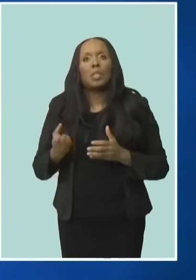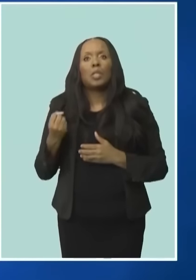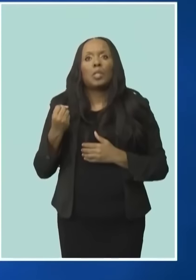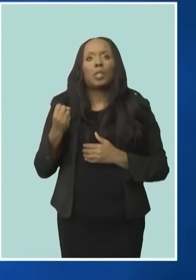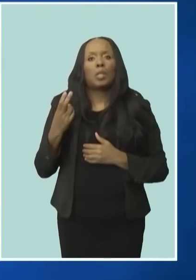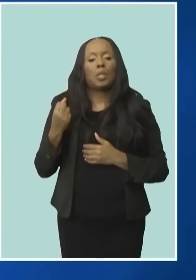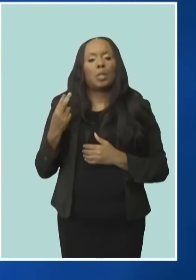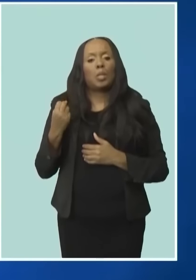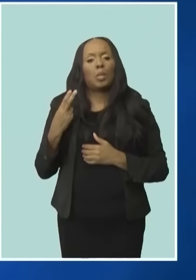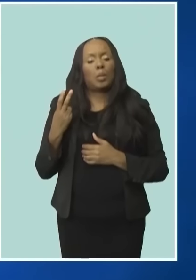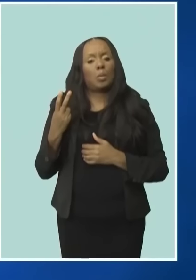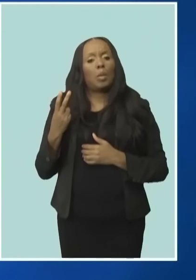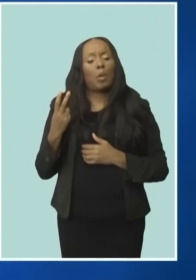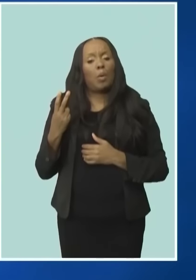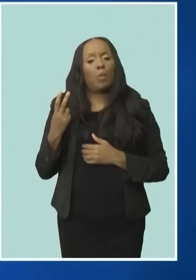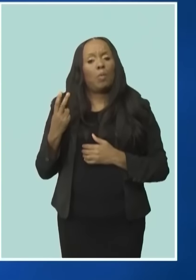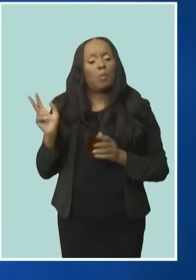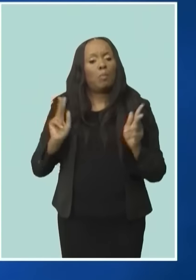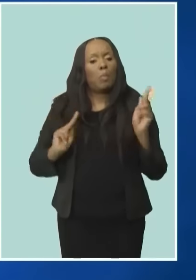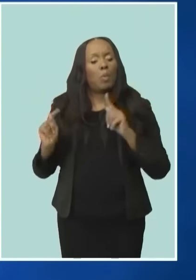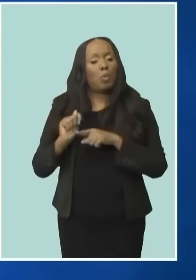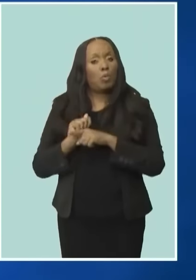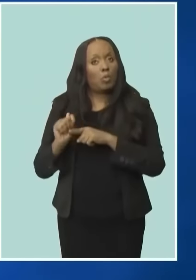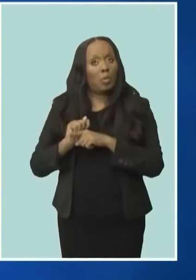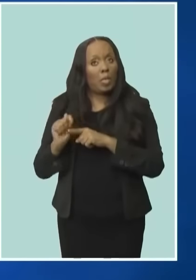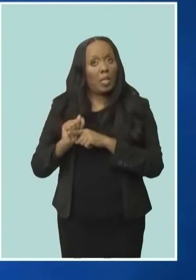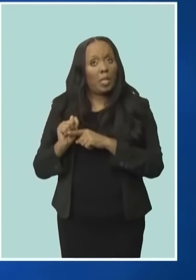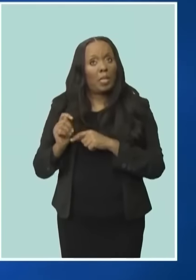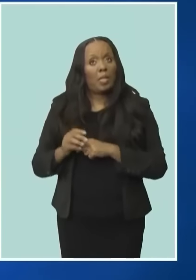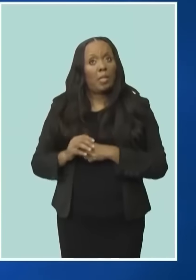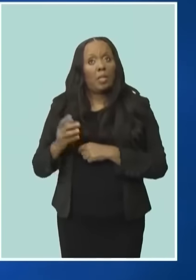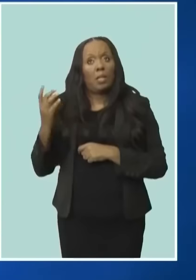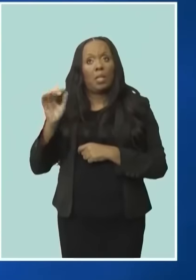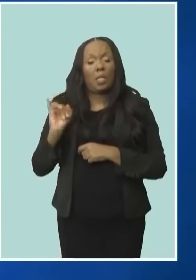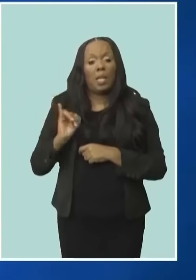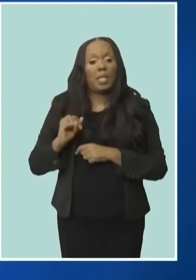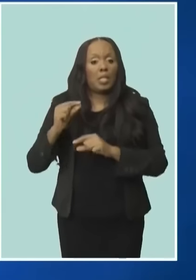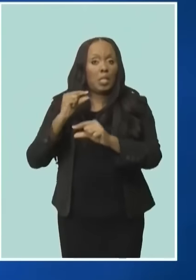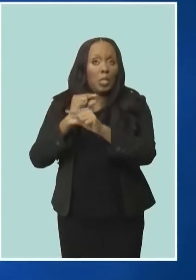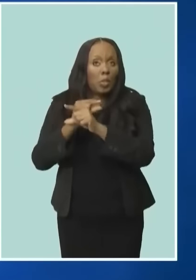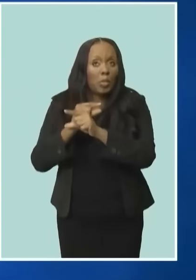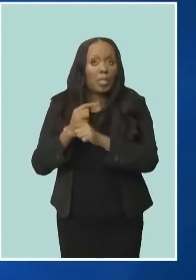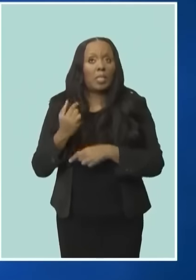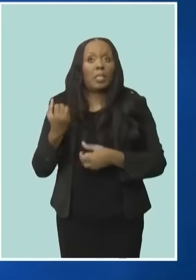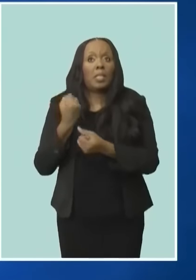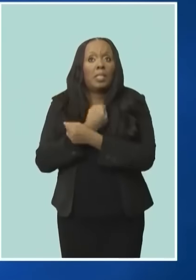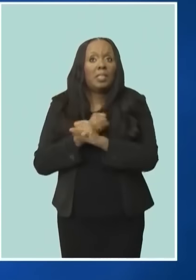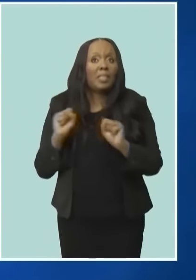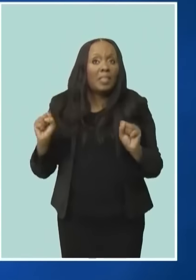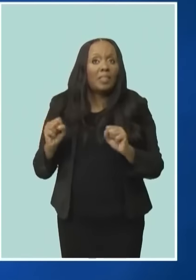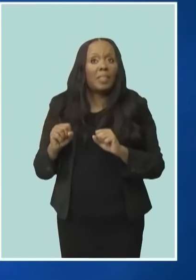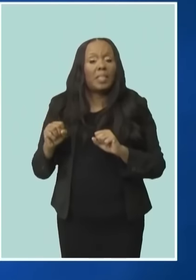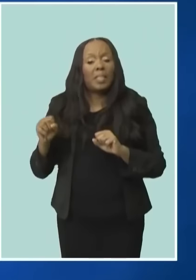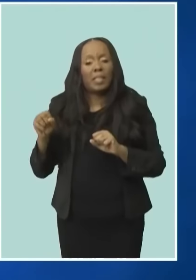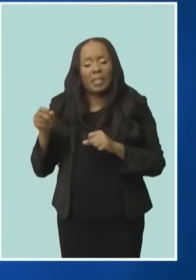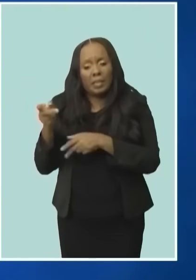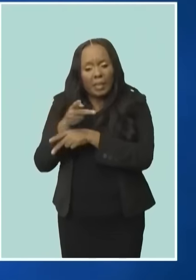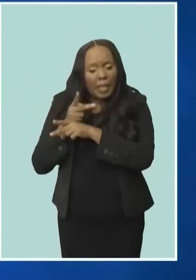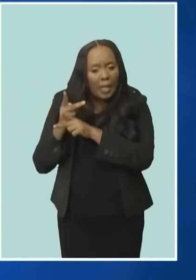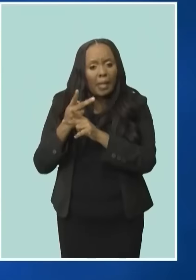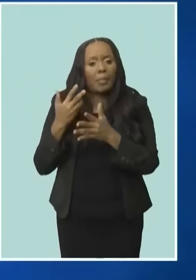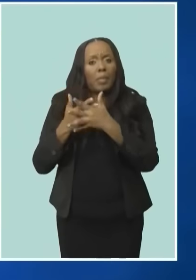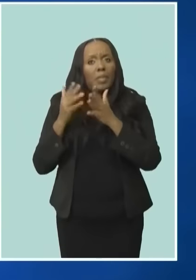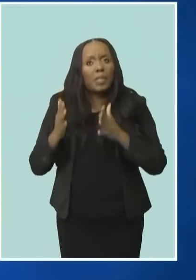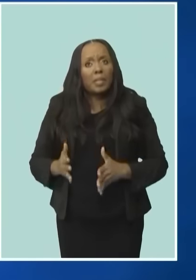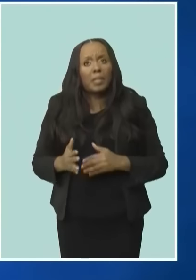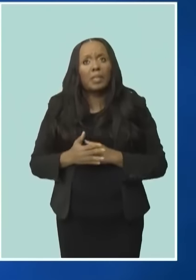the past 14 weeks training in key areas, including security procedures, inmate supervision, use of force